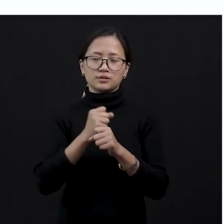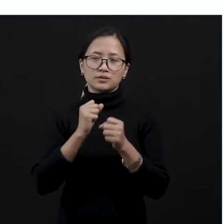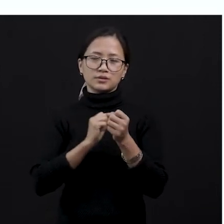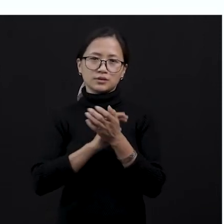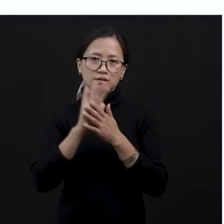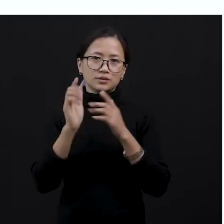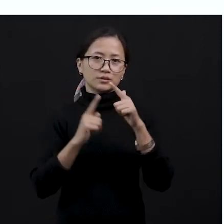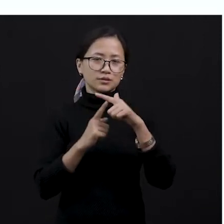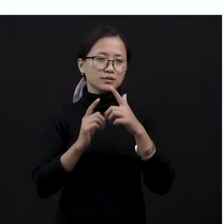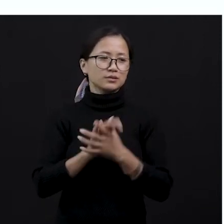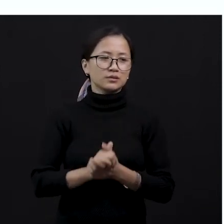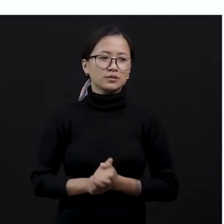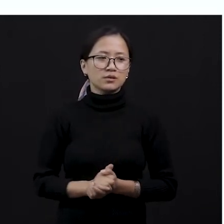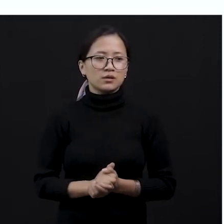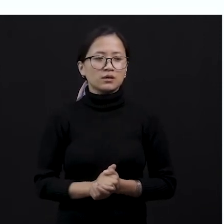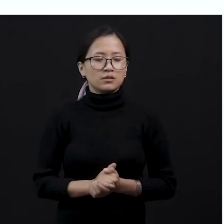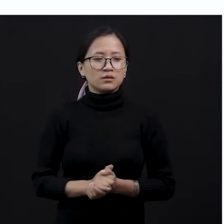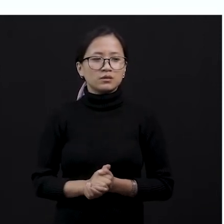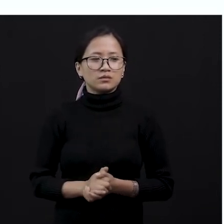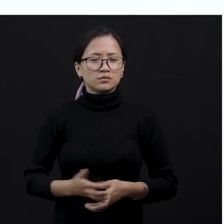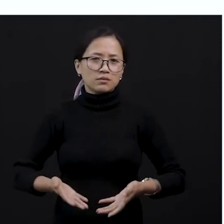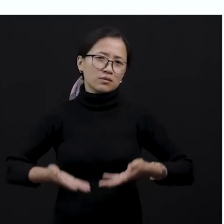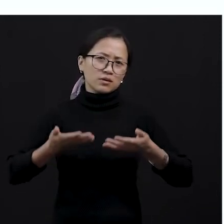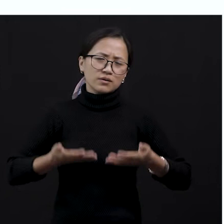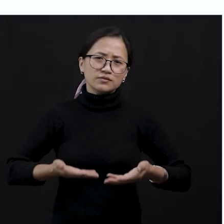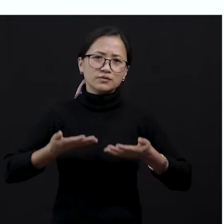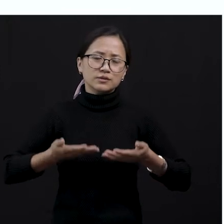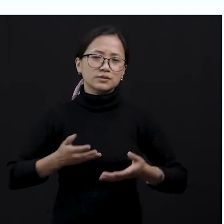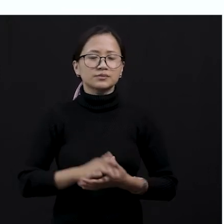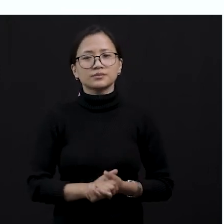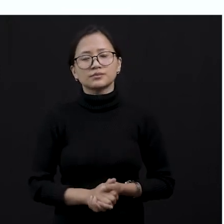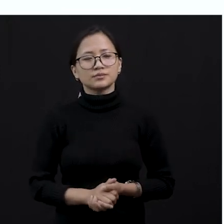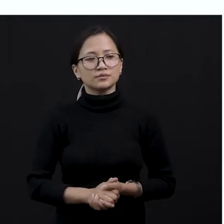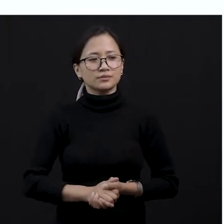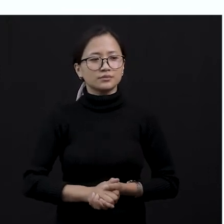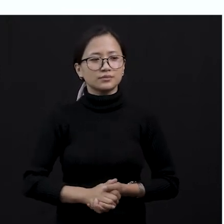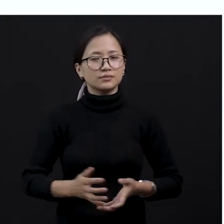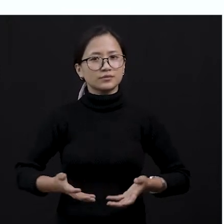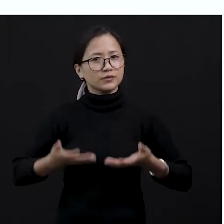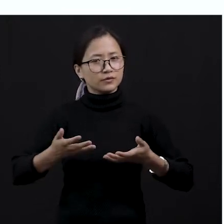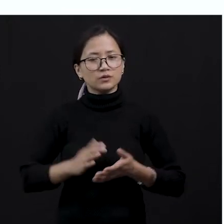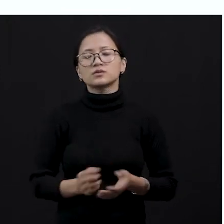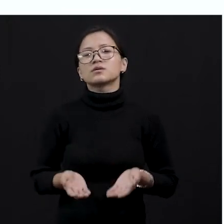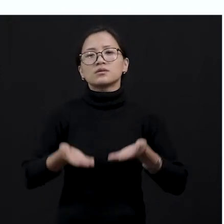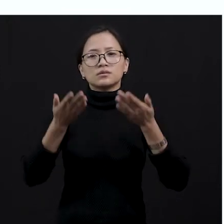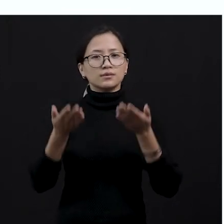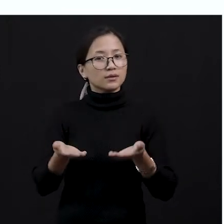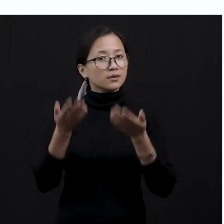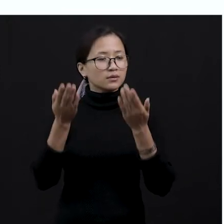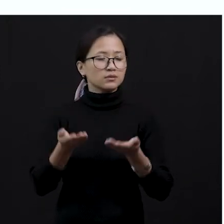NIGHT, night, right? Opposite of day will be night. Now heavy, opposite of heavy, something very heavy will be light.